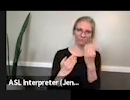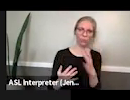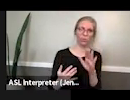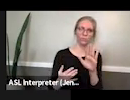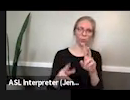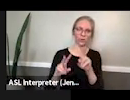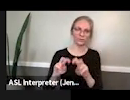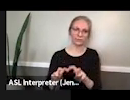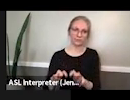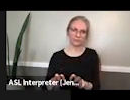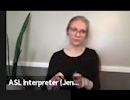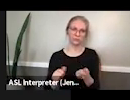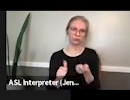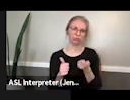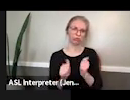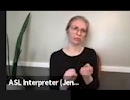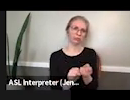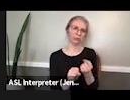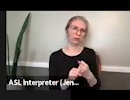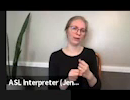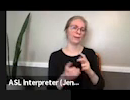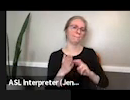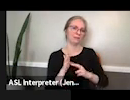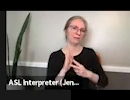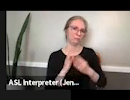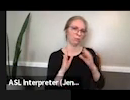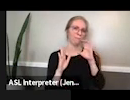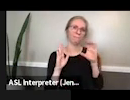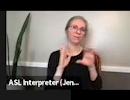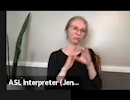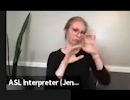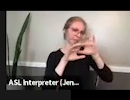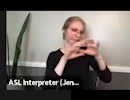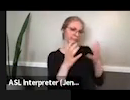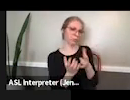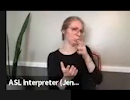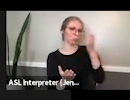to try to create a meaningful picture of that child.